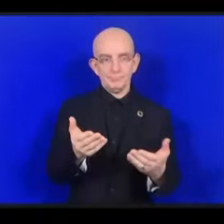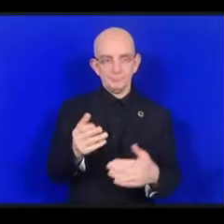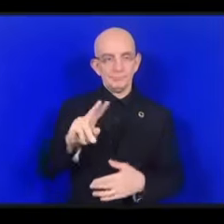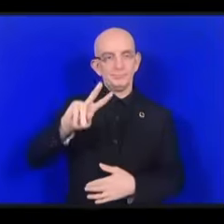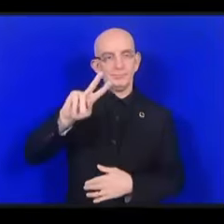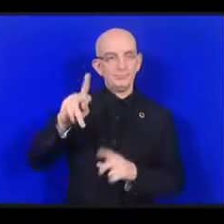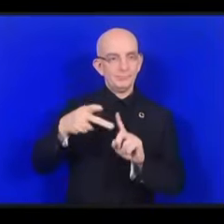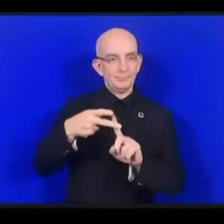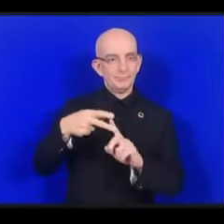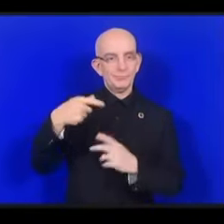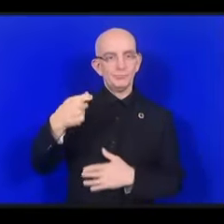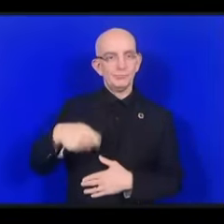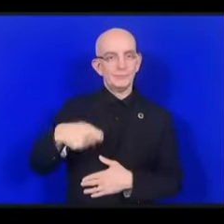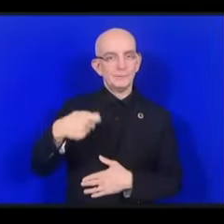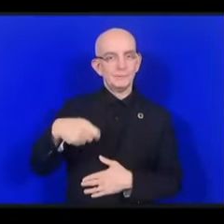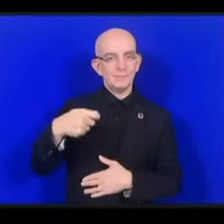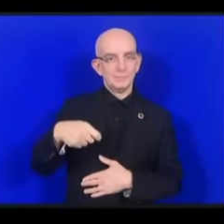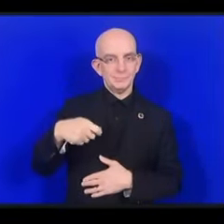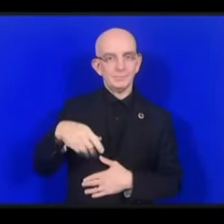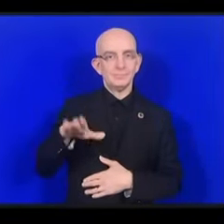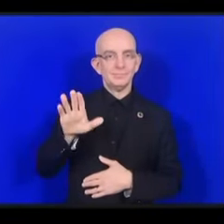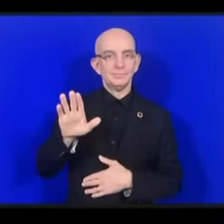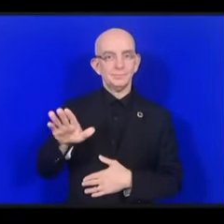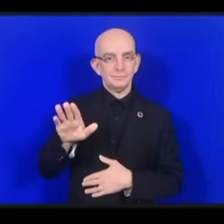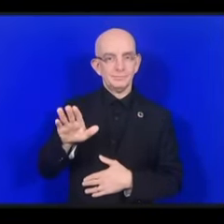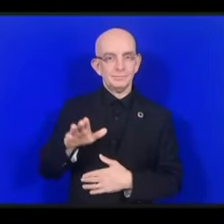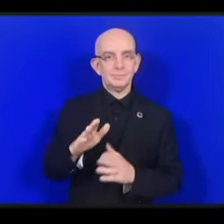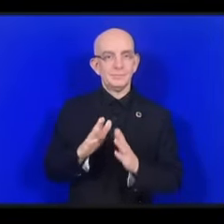So, Mr. Kasar, the floor is yours.